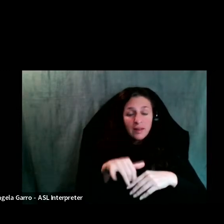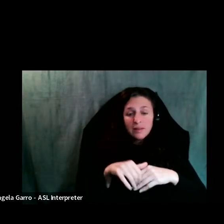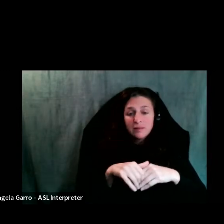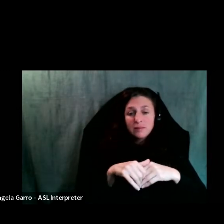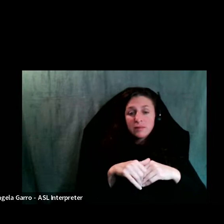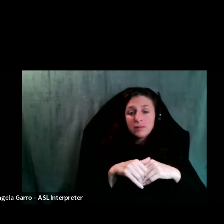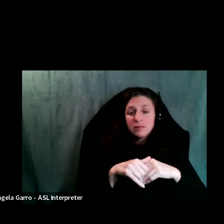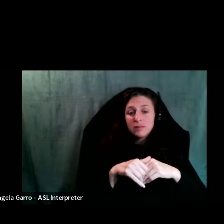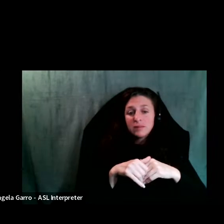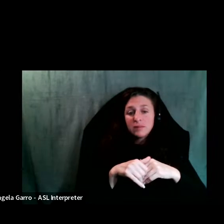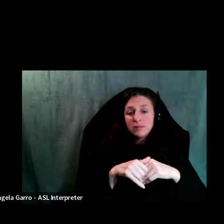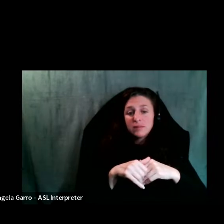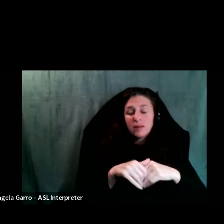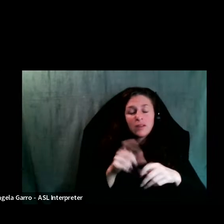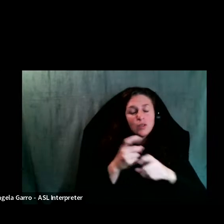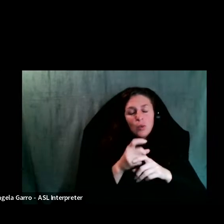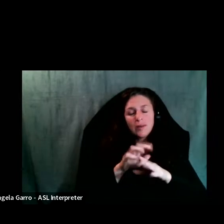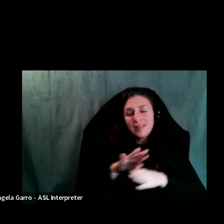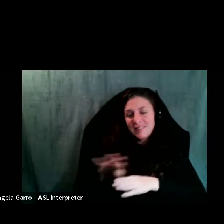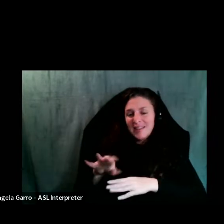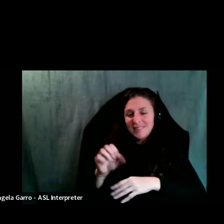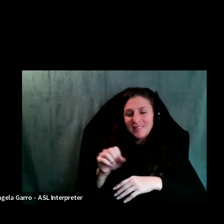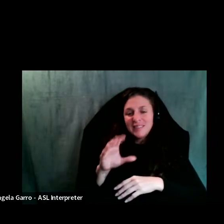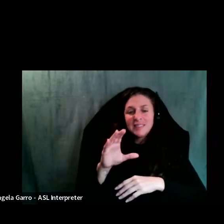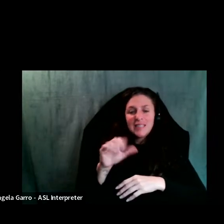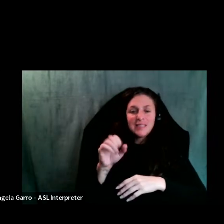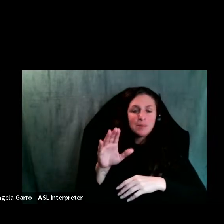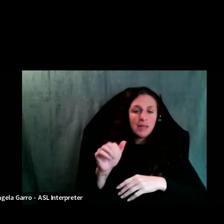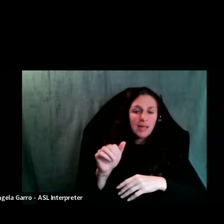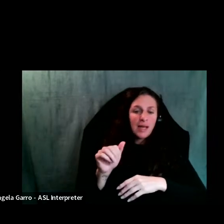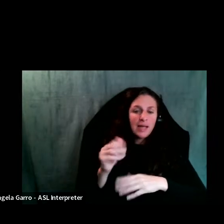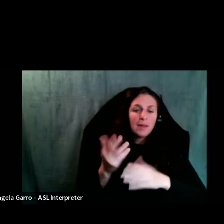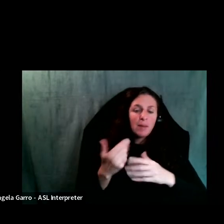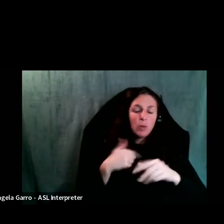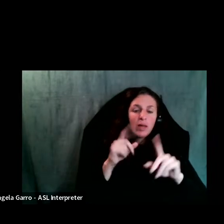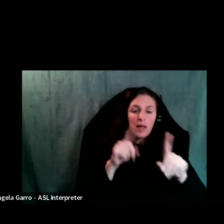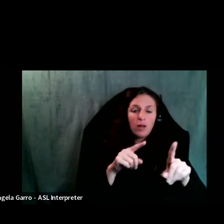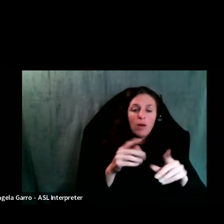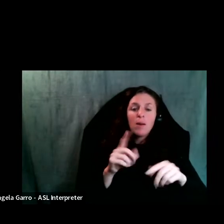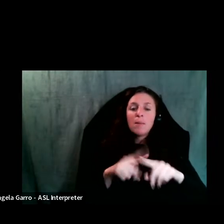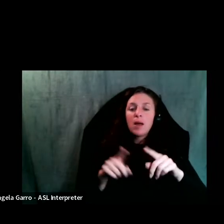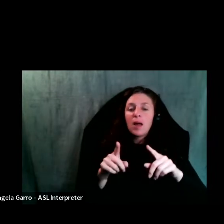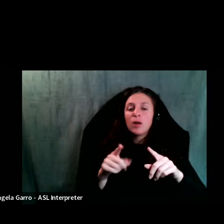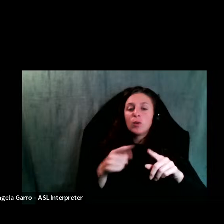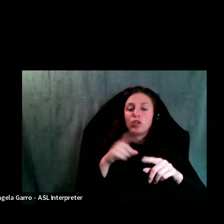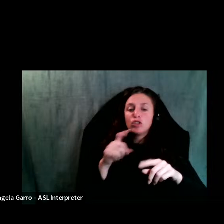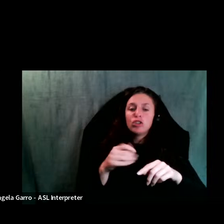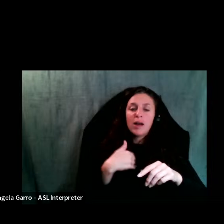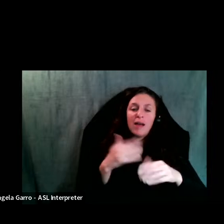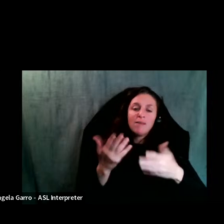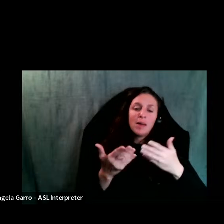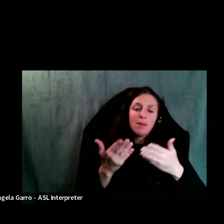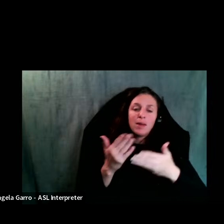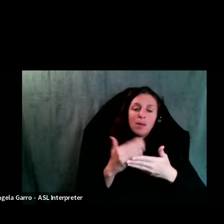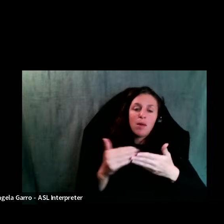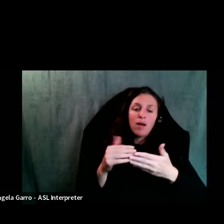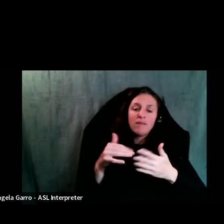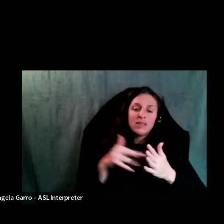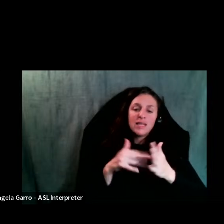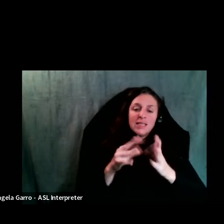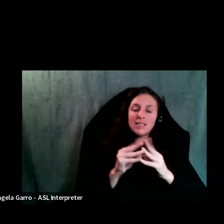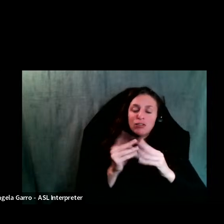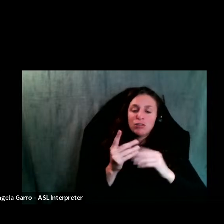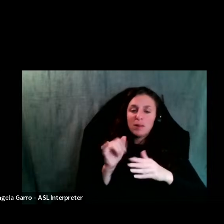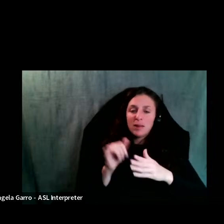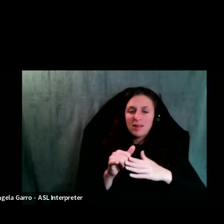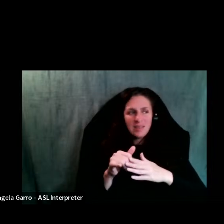what? All joking aside, CSBA, yeah, maybe we could go, but yes, we should have maybe like as part of a study session or something like that. A